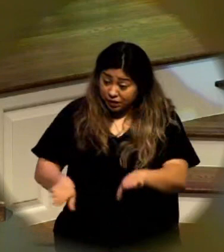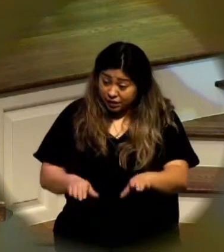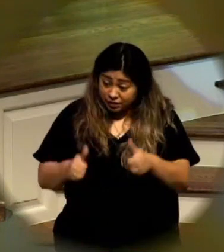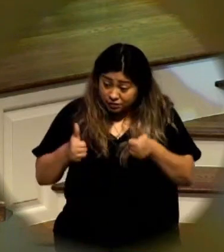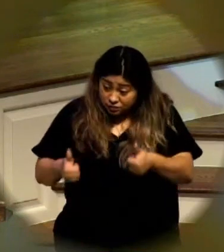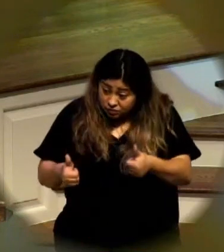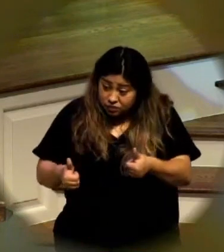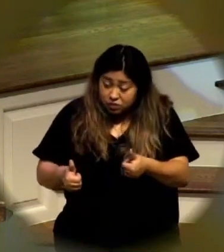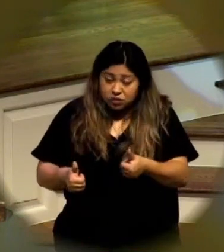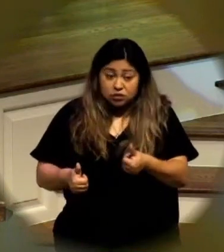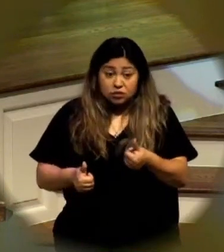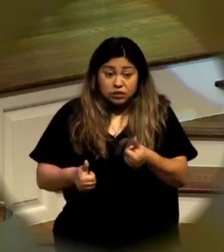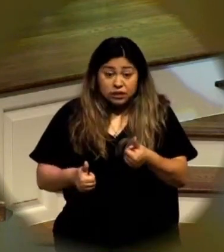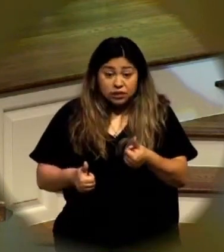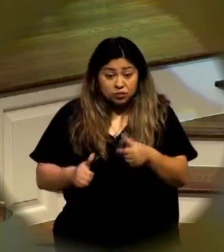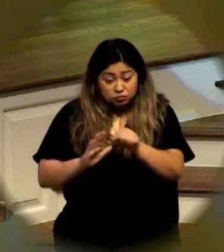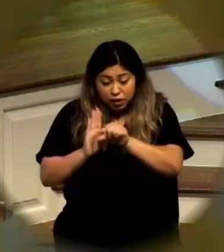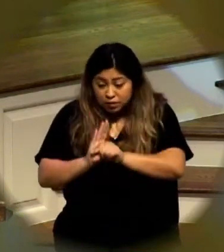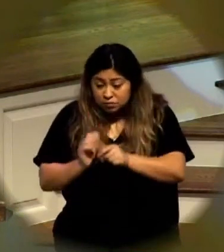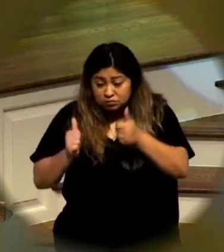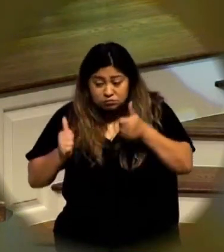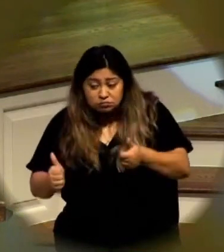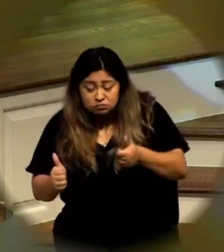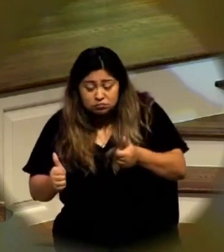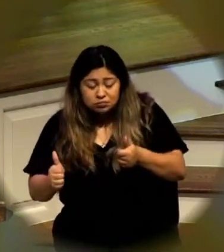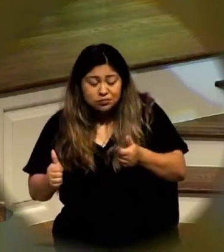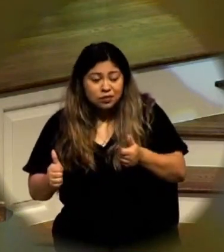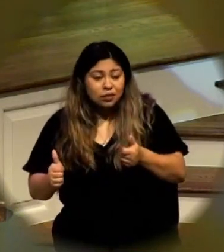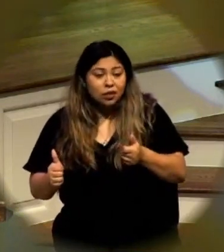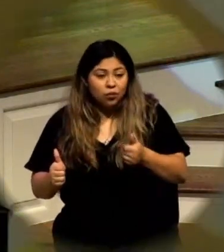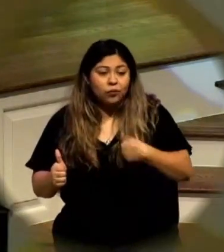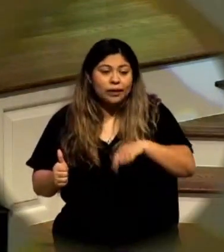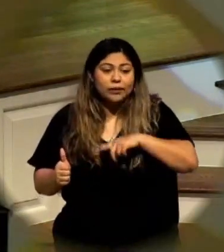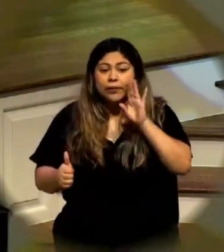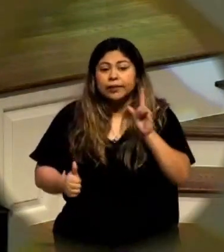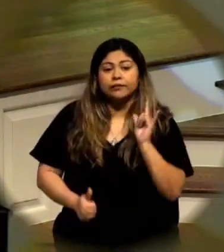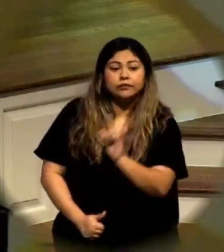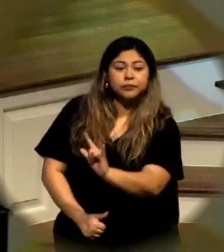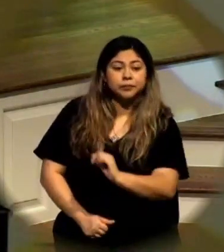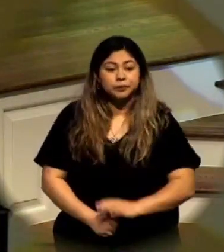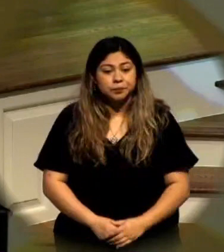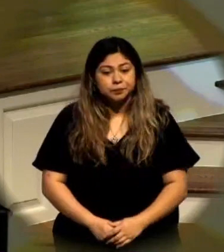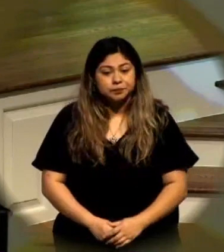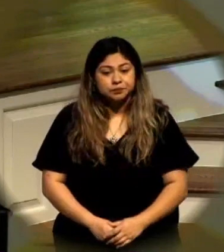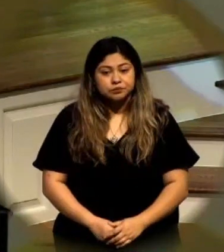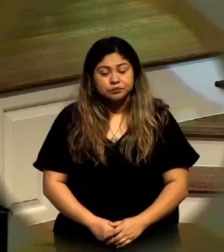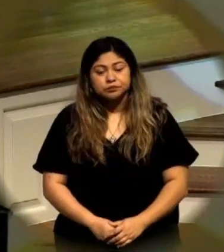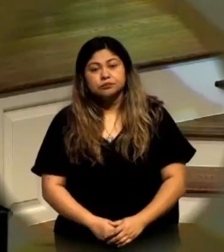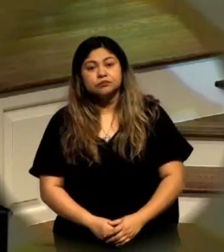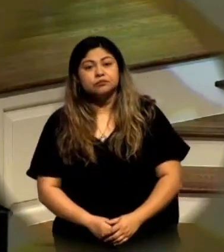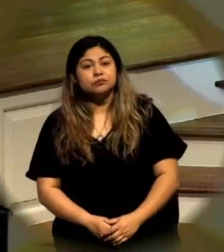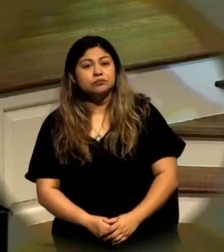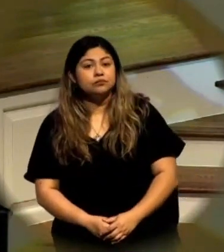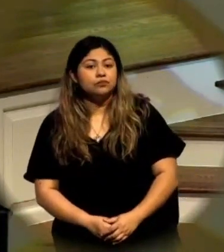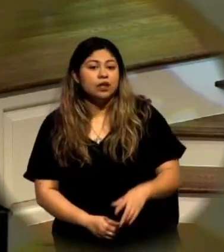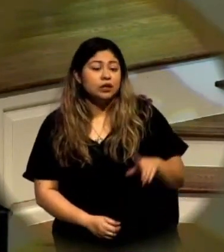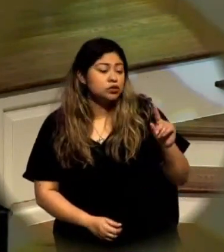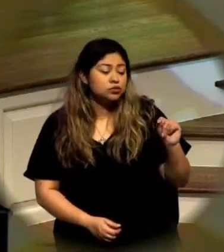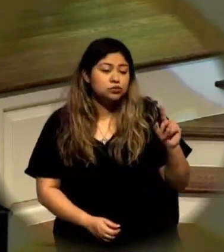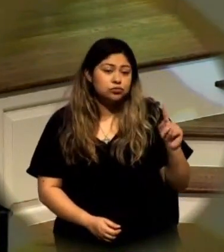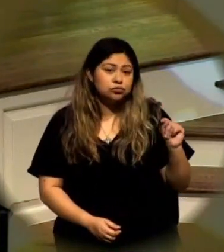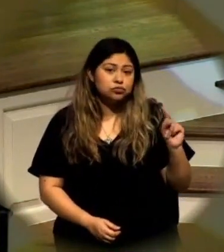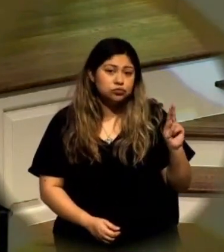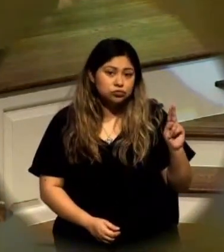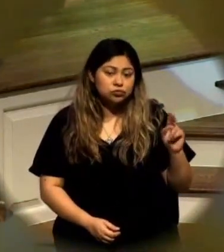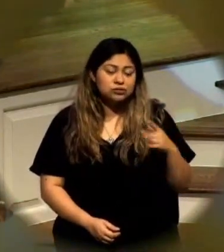well. As Tutu points out, we are increasingly becoming a society where it's not enough just to make a living. You have